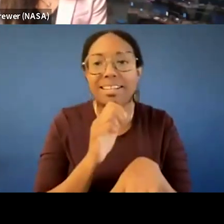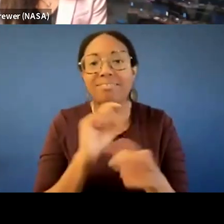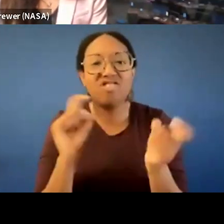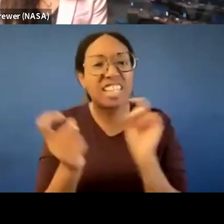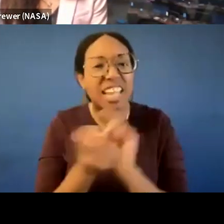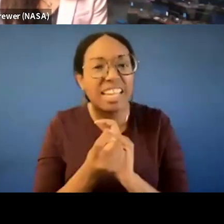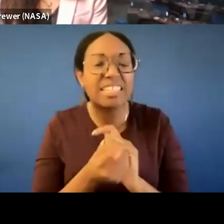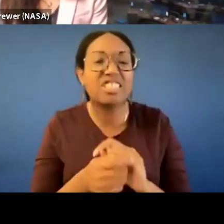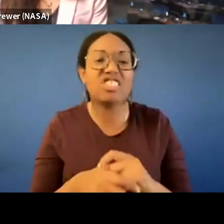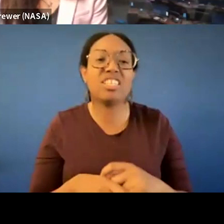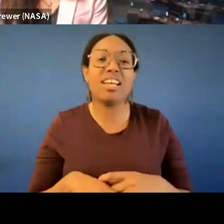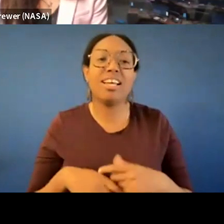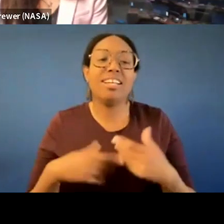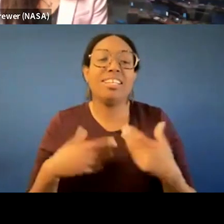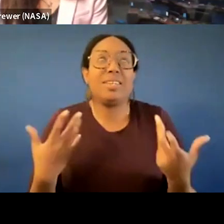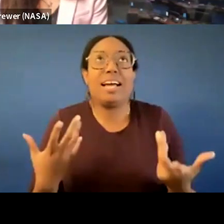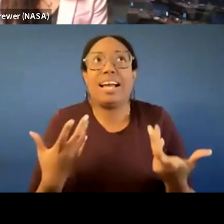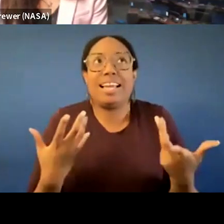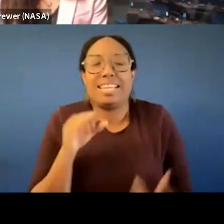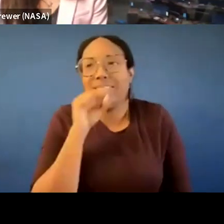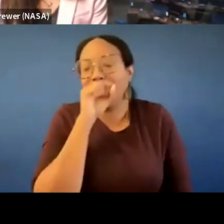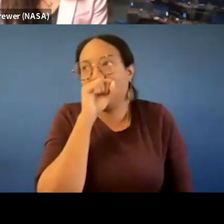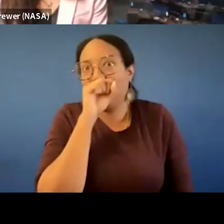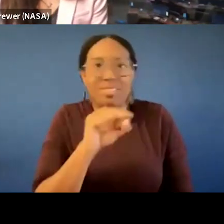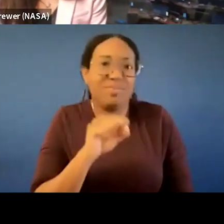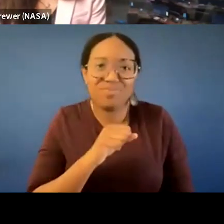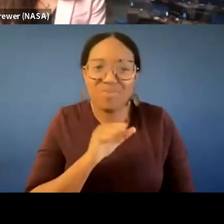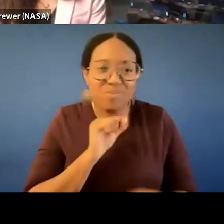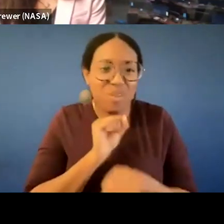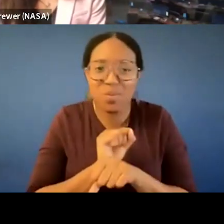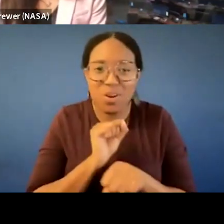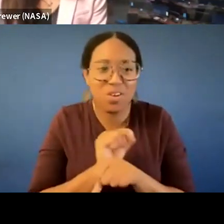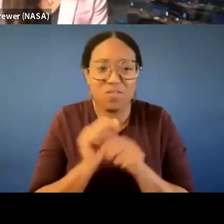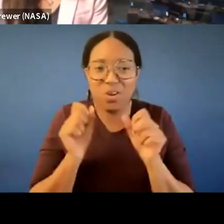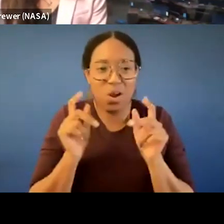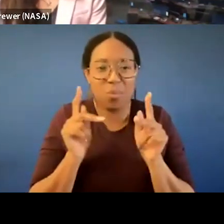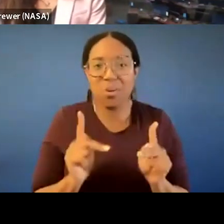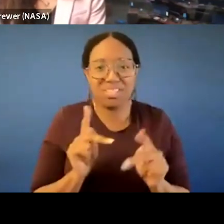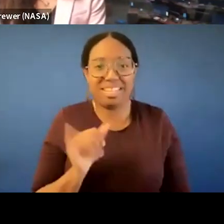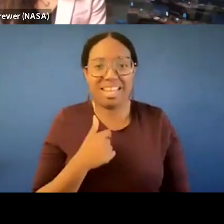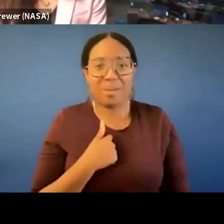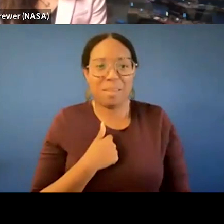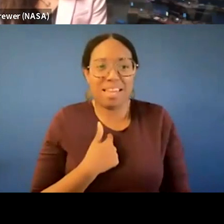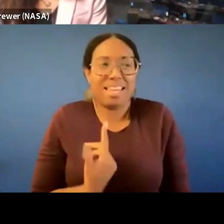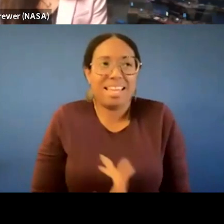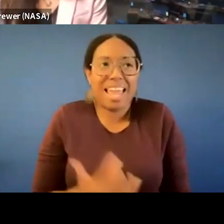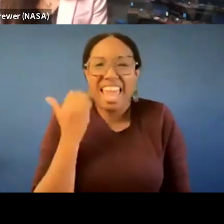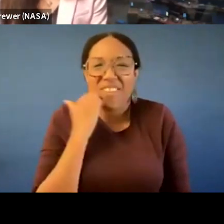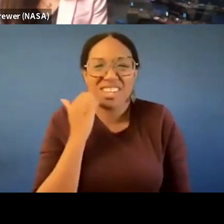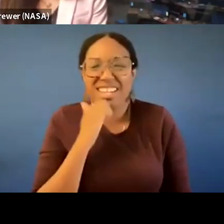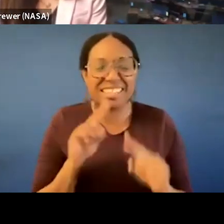So I absolutely adore it. For someone like me, I love the fact that I never know what my day is going to be